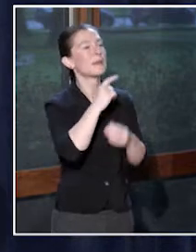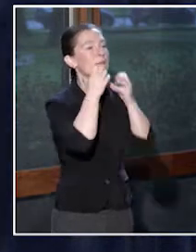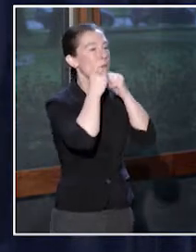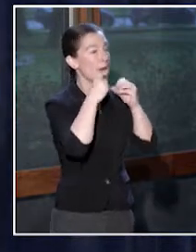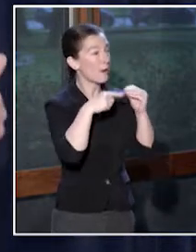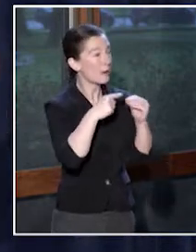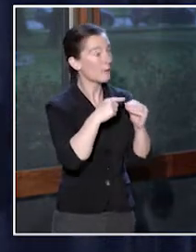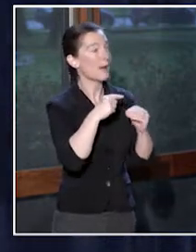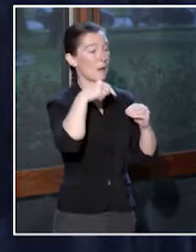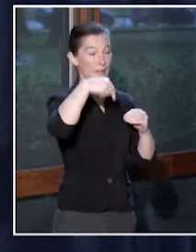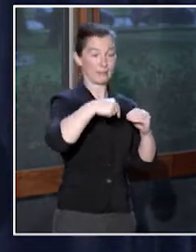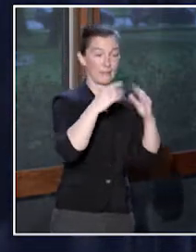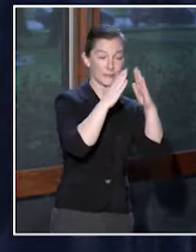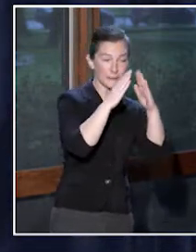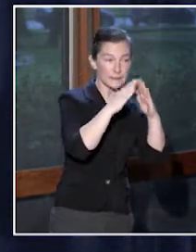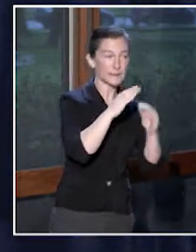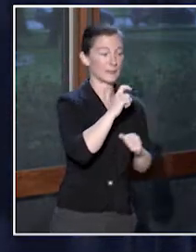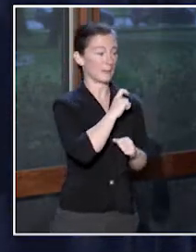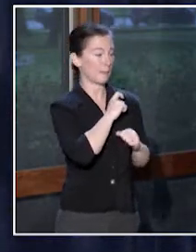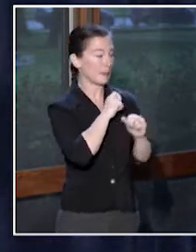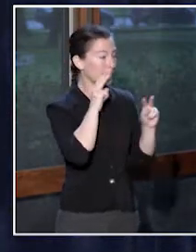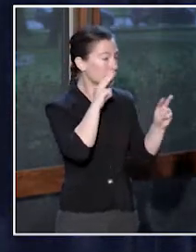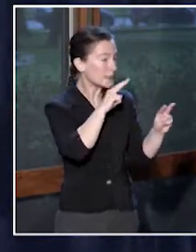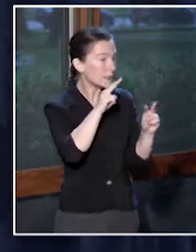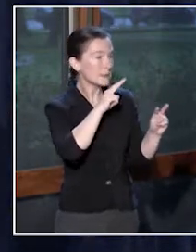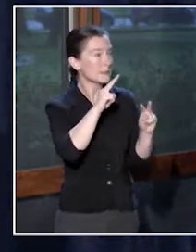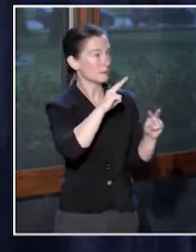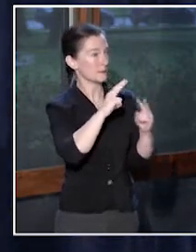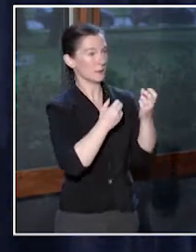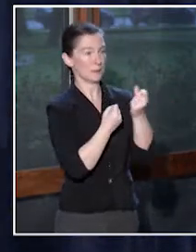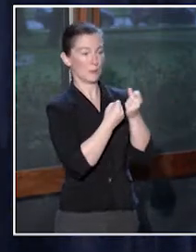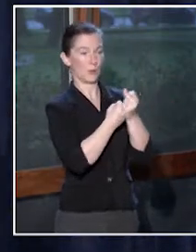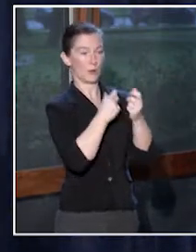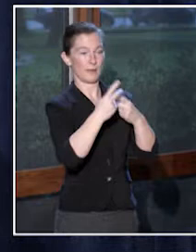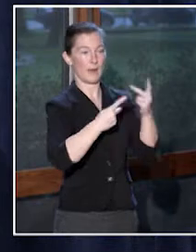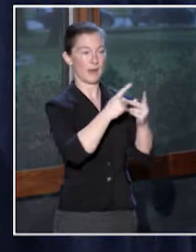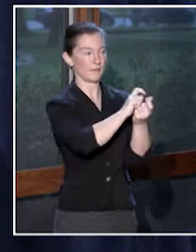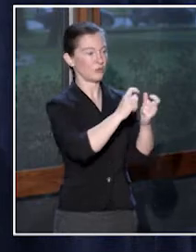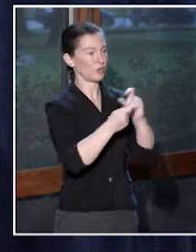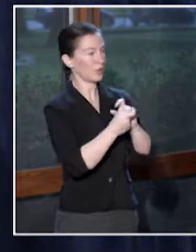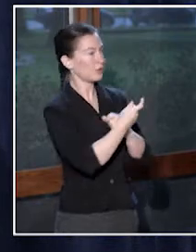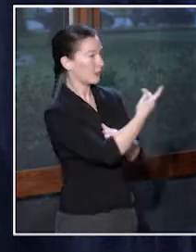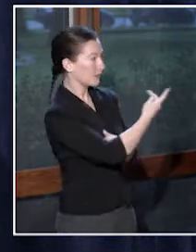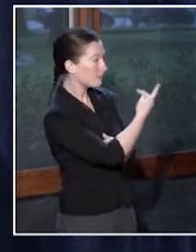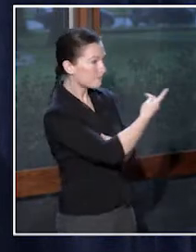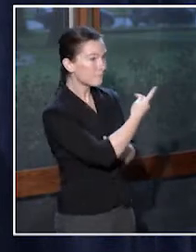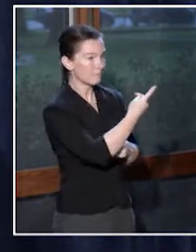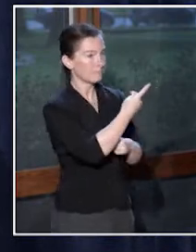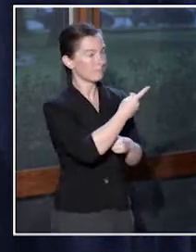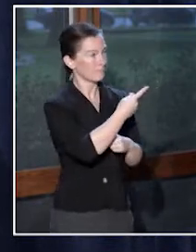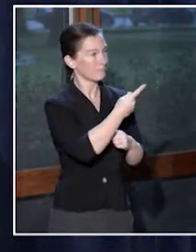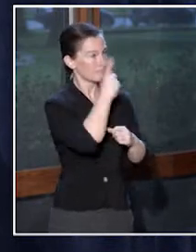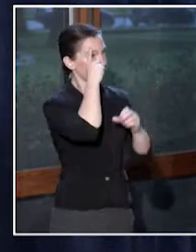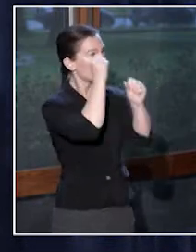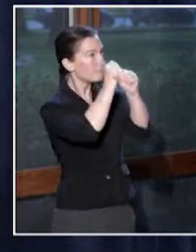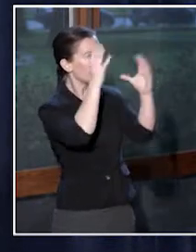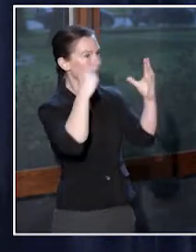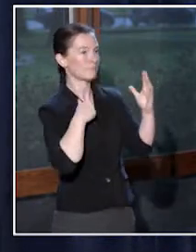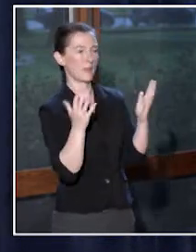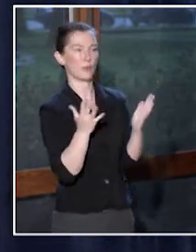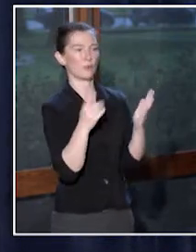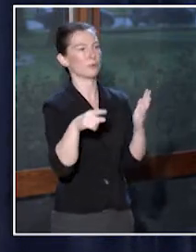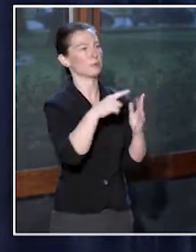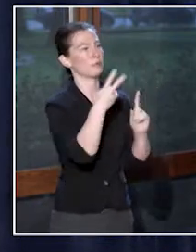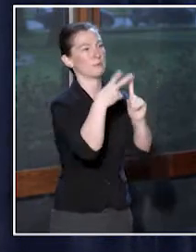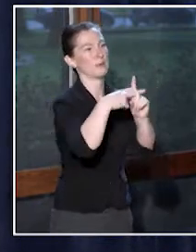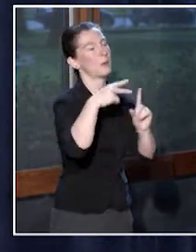believe in the kinds of changes that I and the chief have directed and would like to see made, I encourage you to apply. Portland